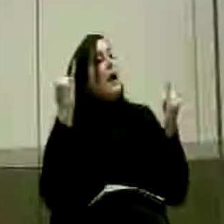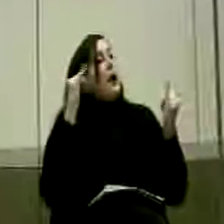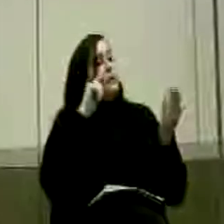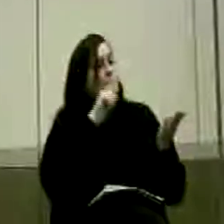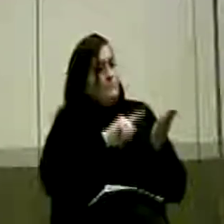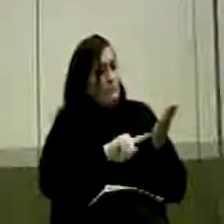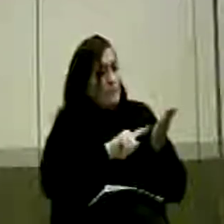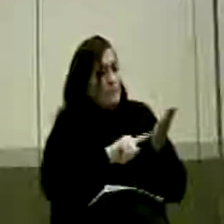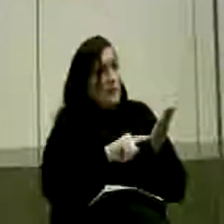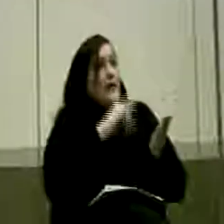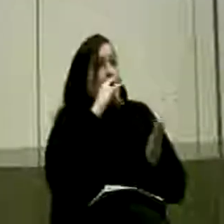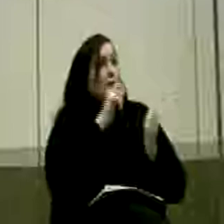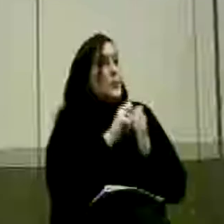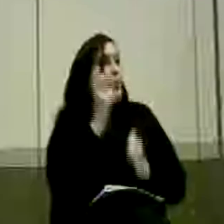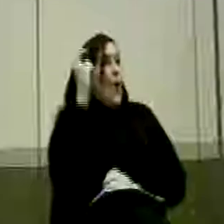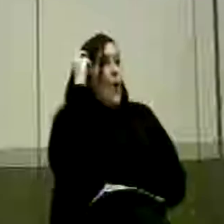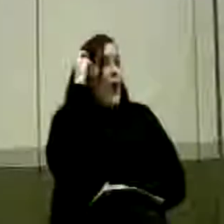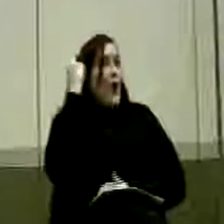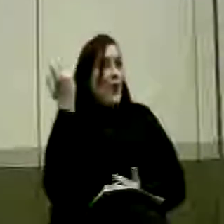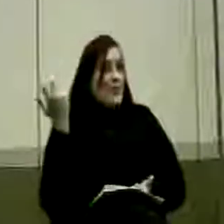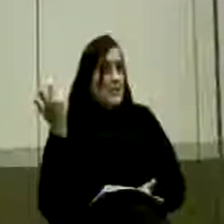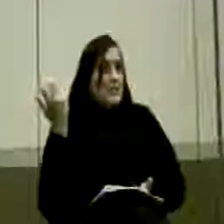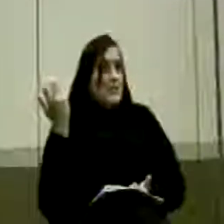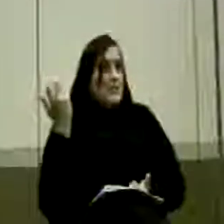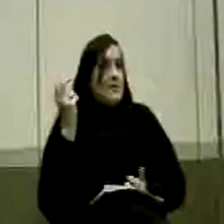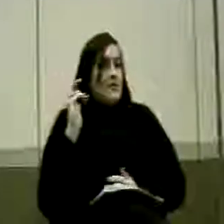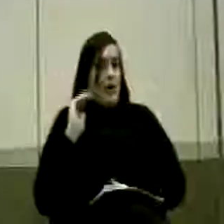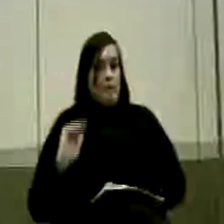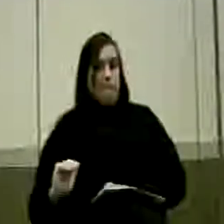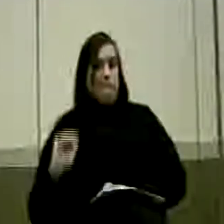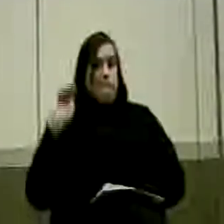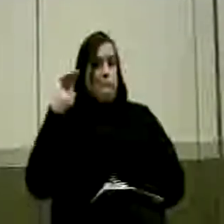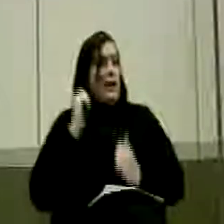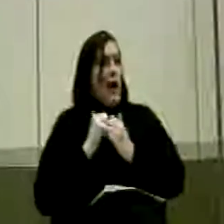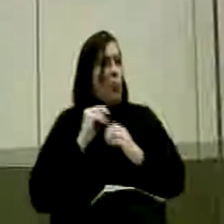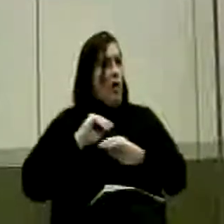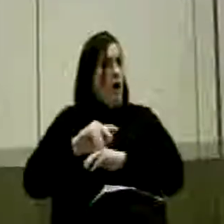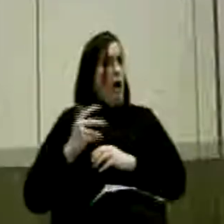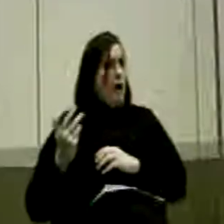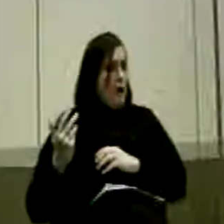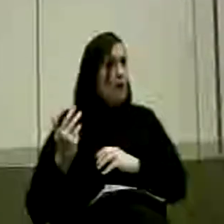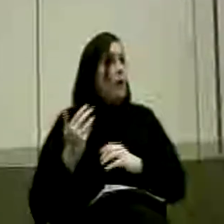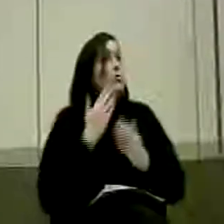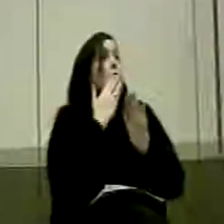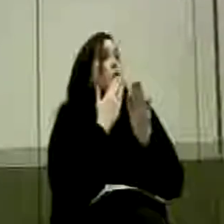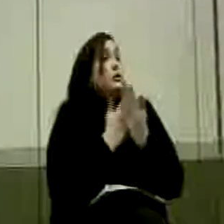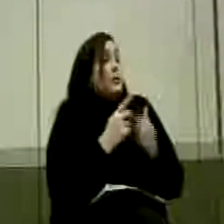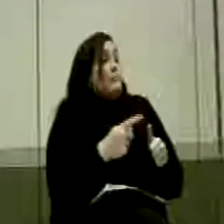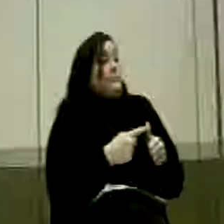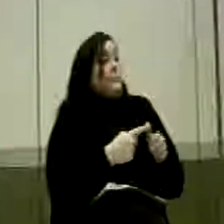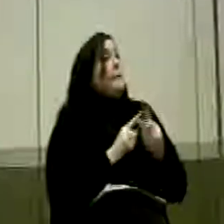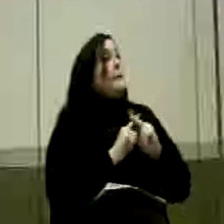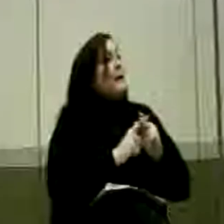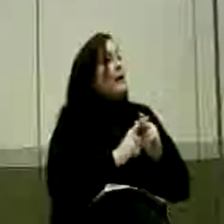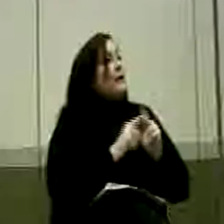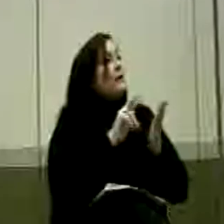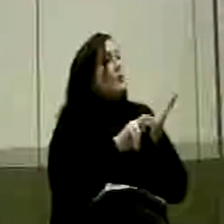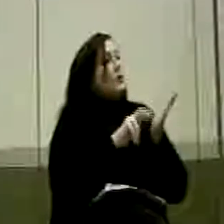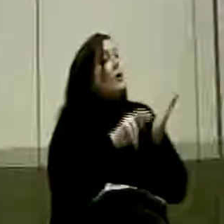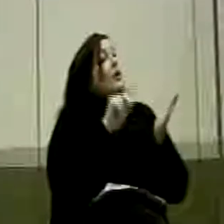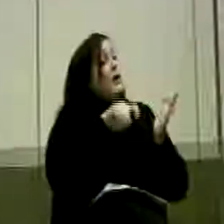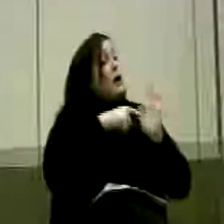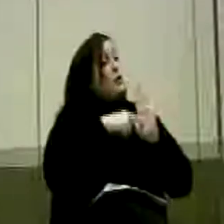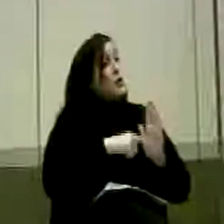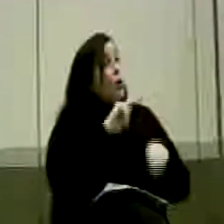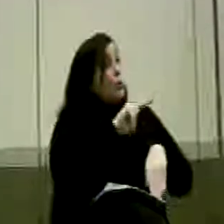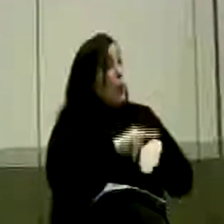what are kids with cochlear implants, you know, from early on, how are they, and there's some good preliminary research saying that they can also show normal theory of mind